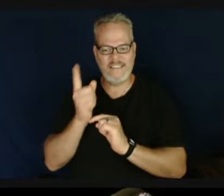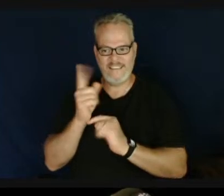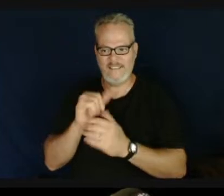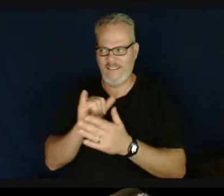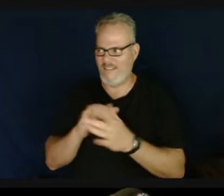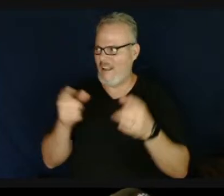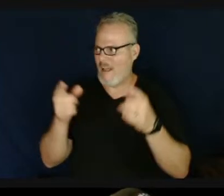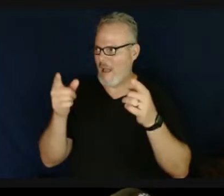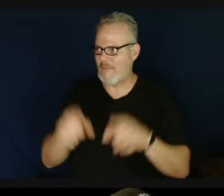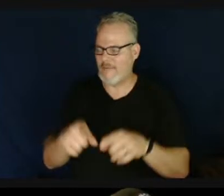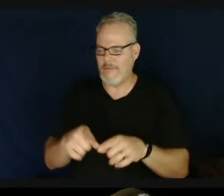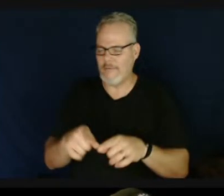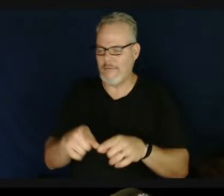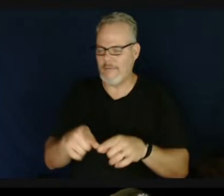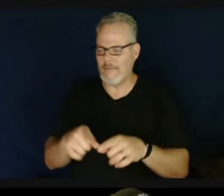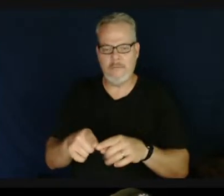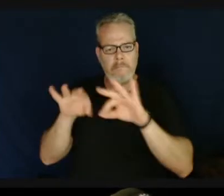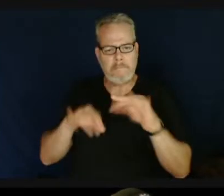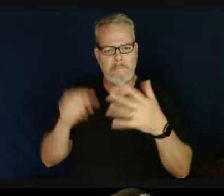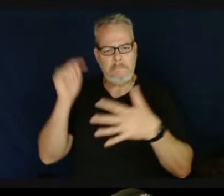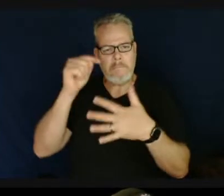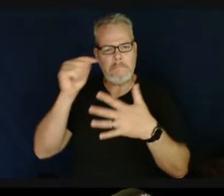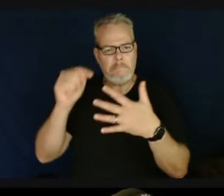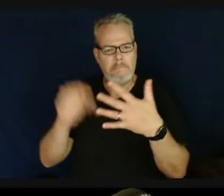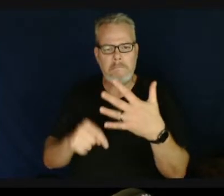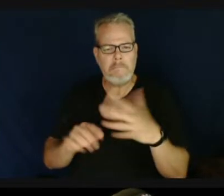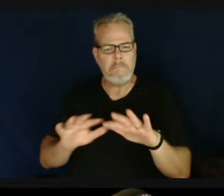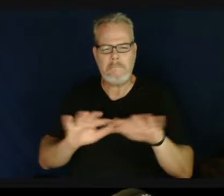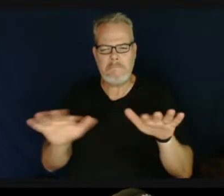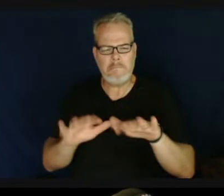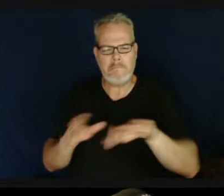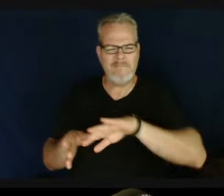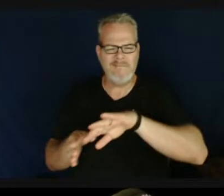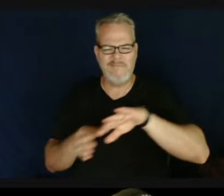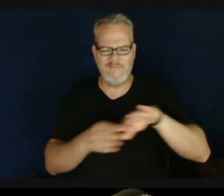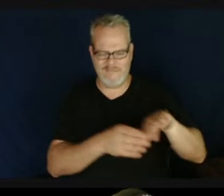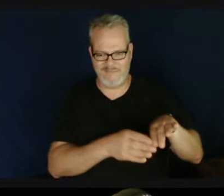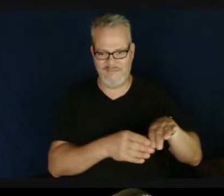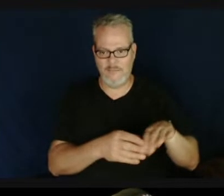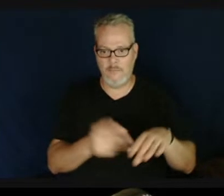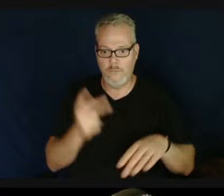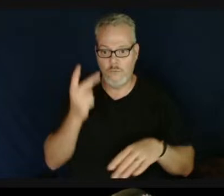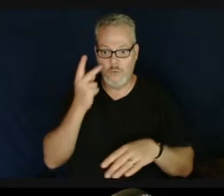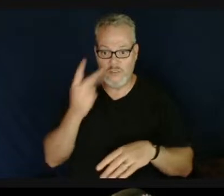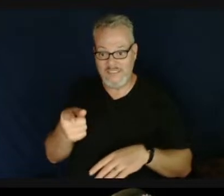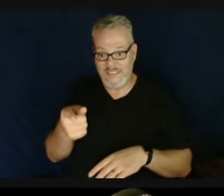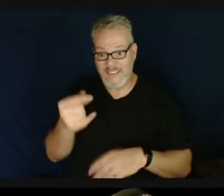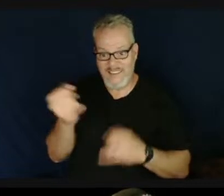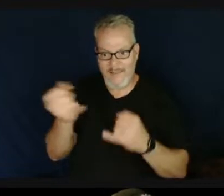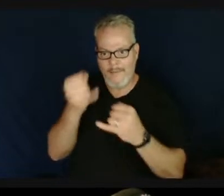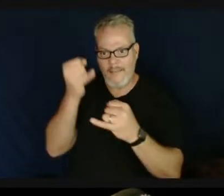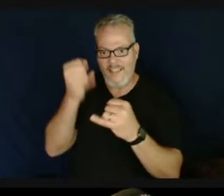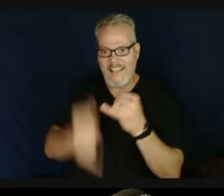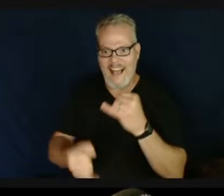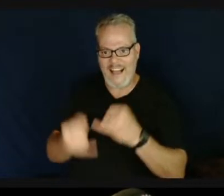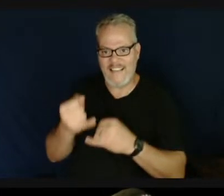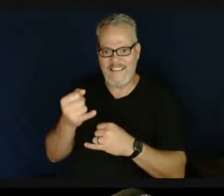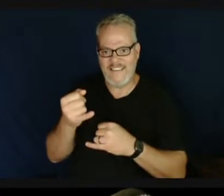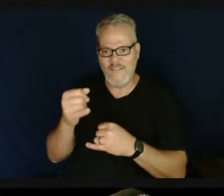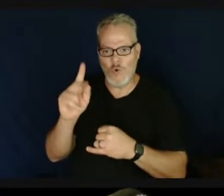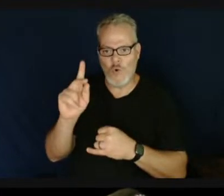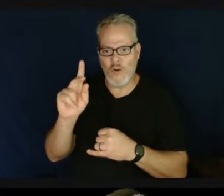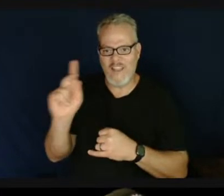so without getting into more details of the sequence there, just a note, their 17th phase, the very last one of Kilauea, in